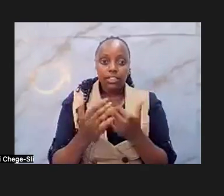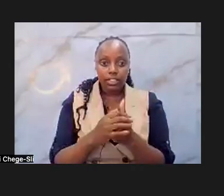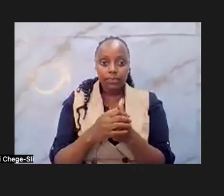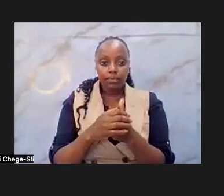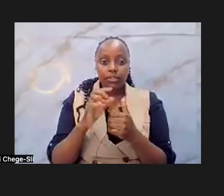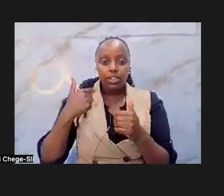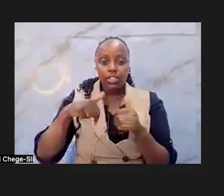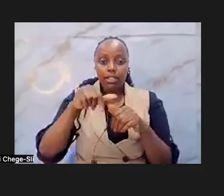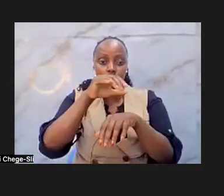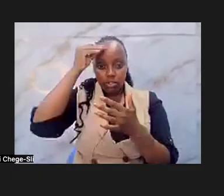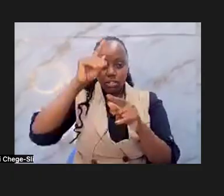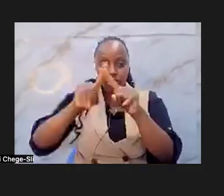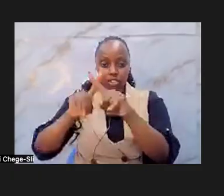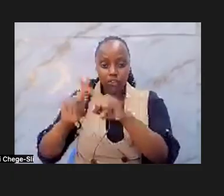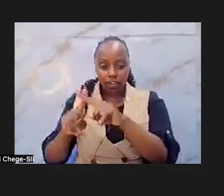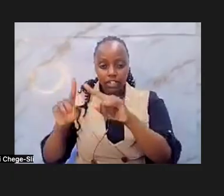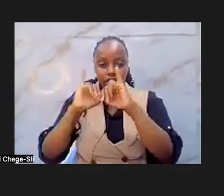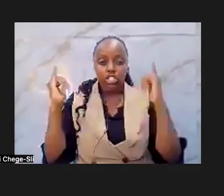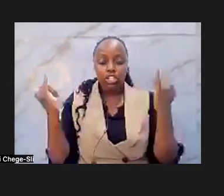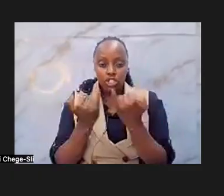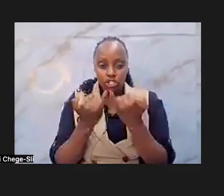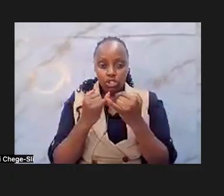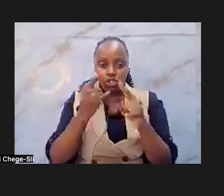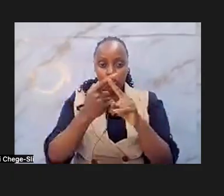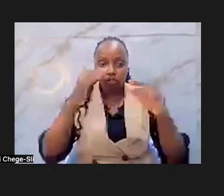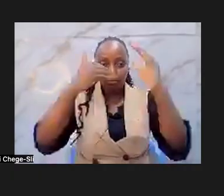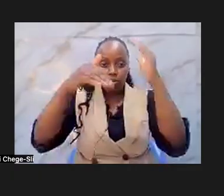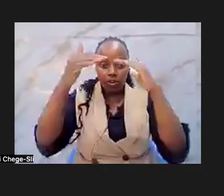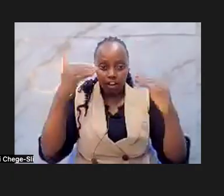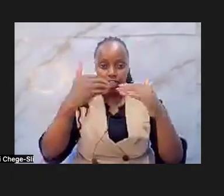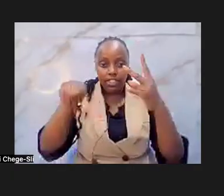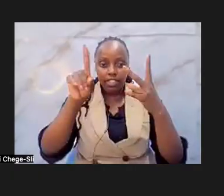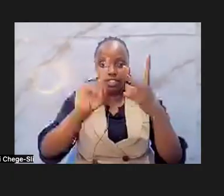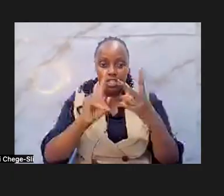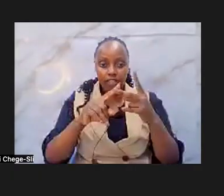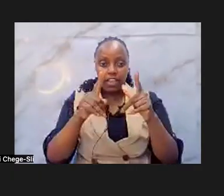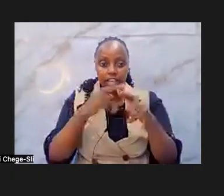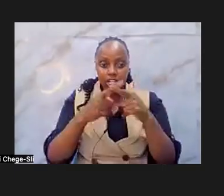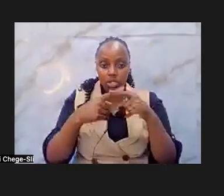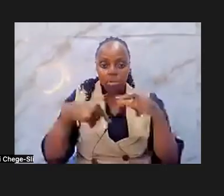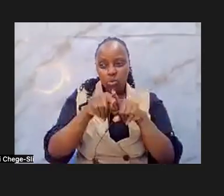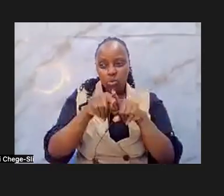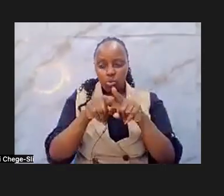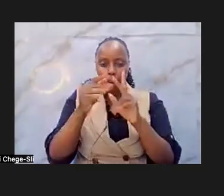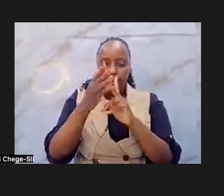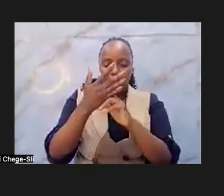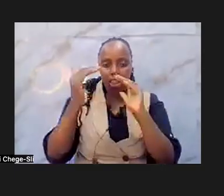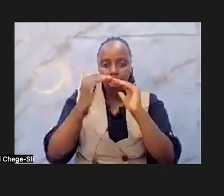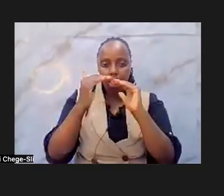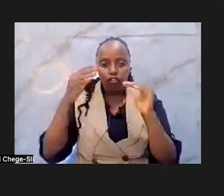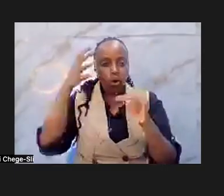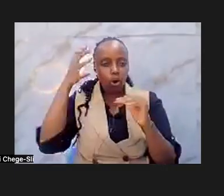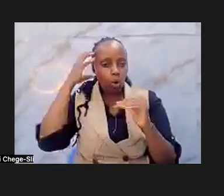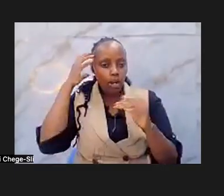different institutions, from universities and mid-level colleges in Kenya, and they're able to rotate in the